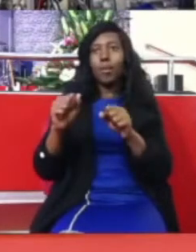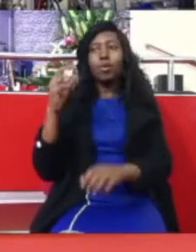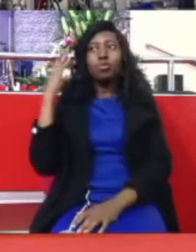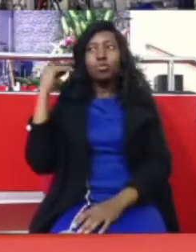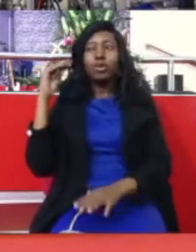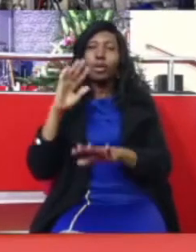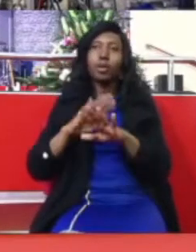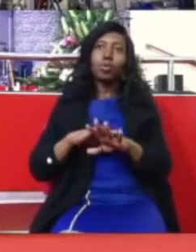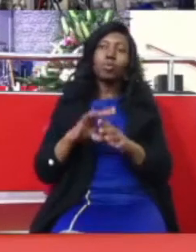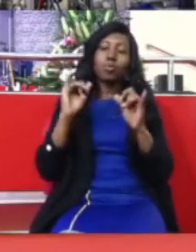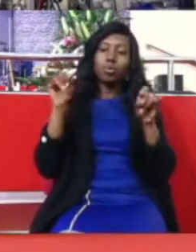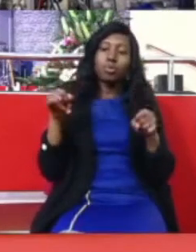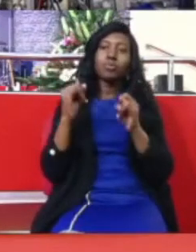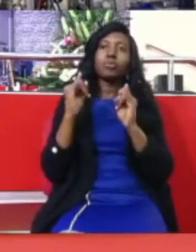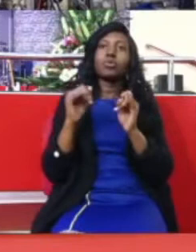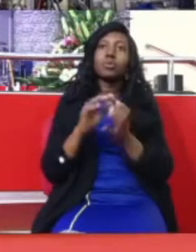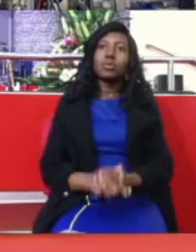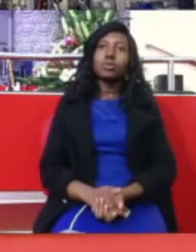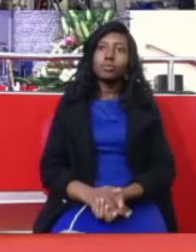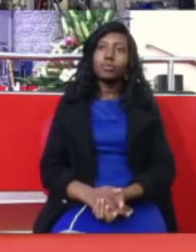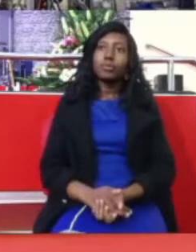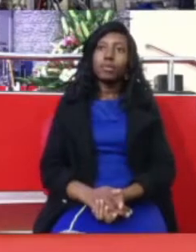Yesu asifiwe. And